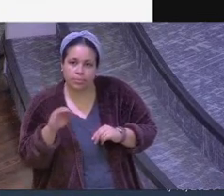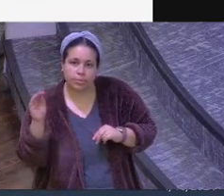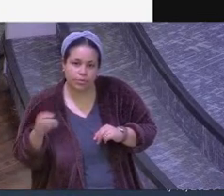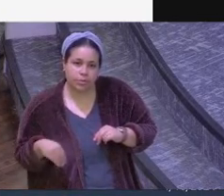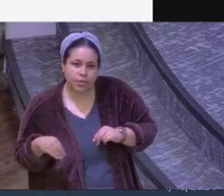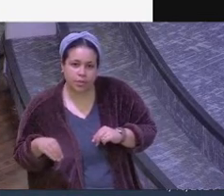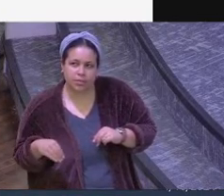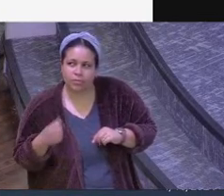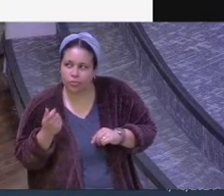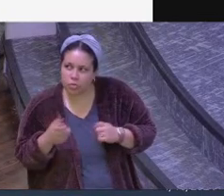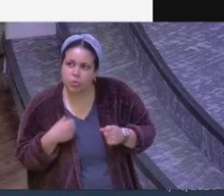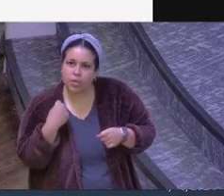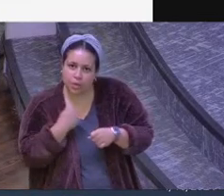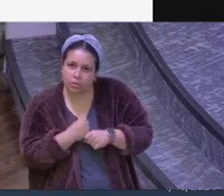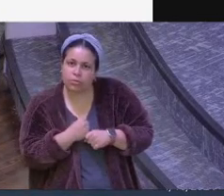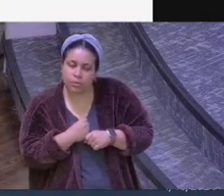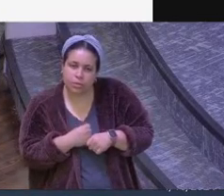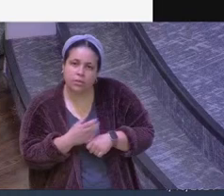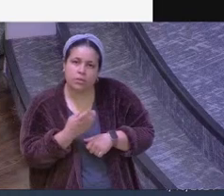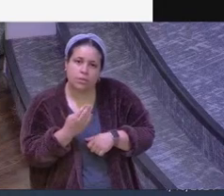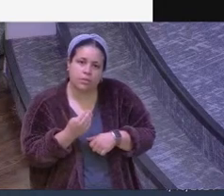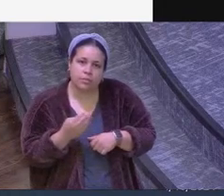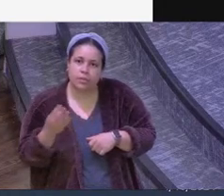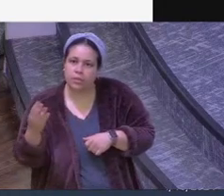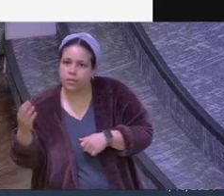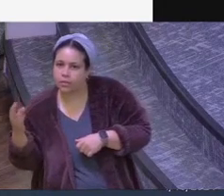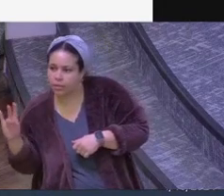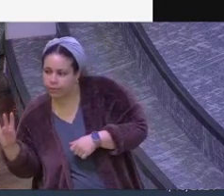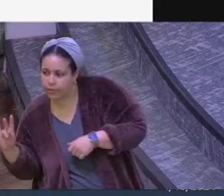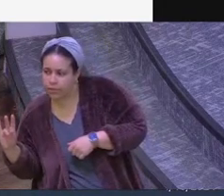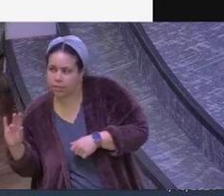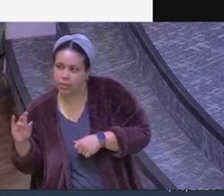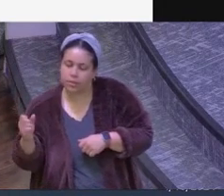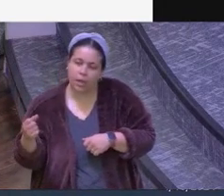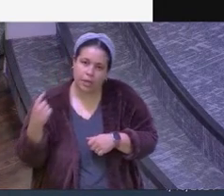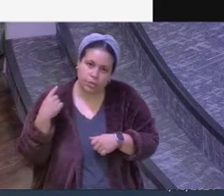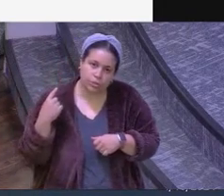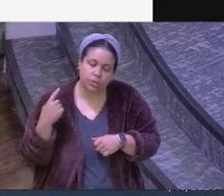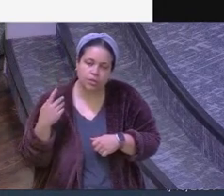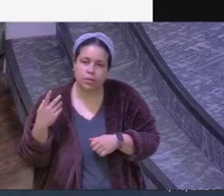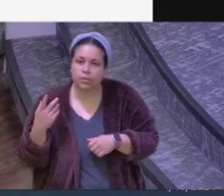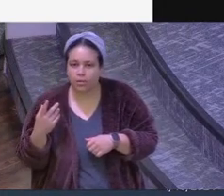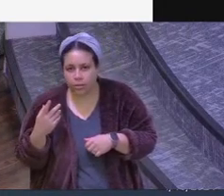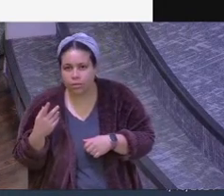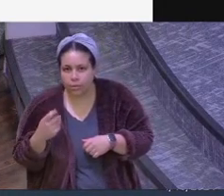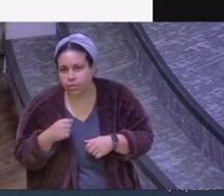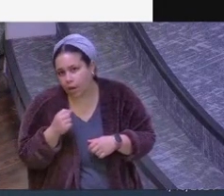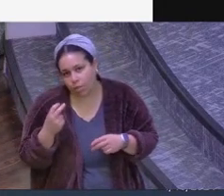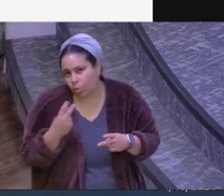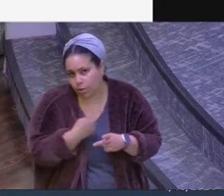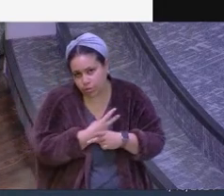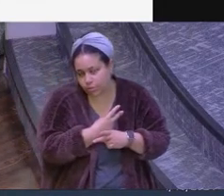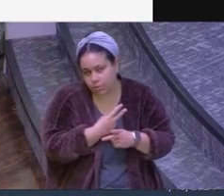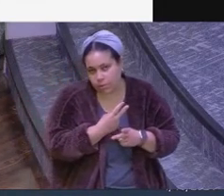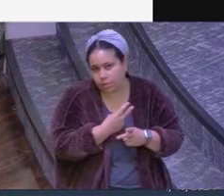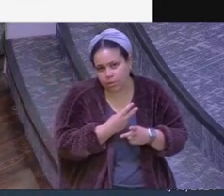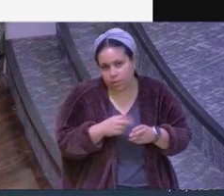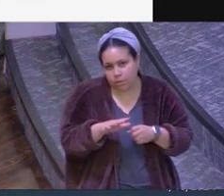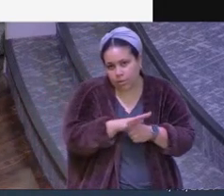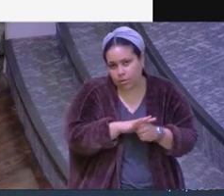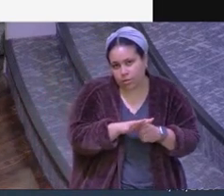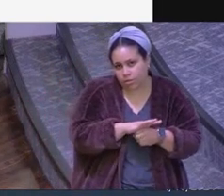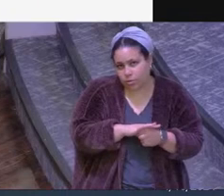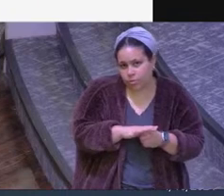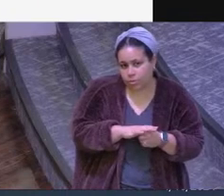years, 15 to 17 last year. So we haven't seen the worst of this increase in the local 5 mil share. So that's